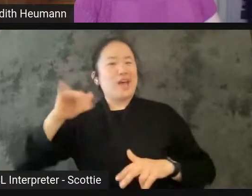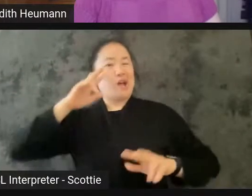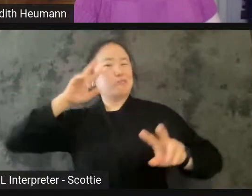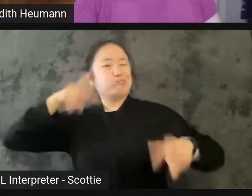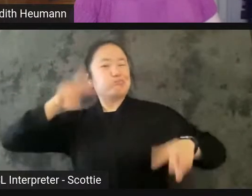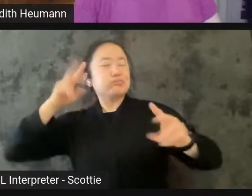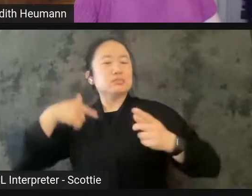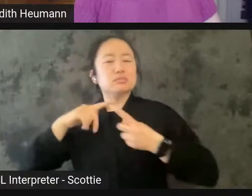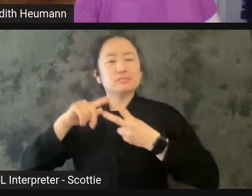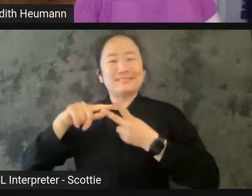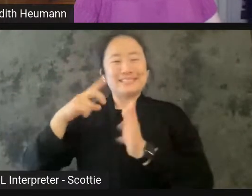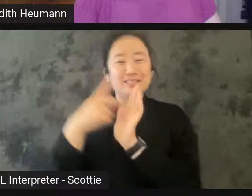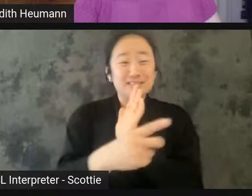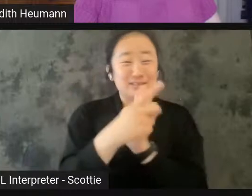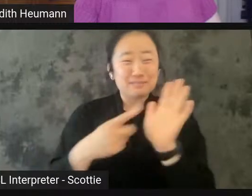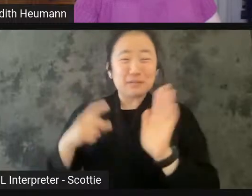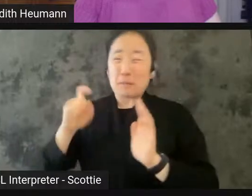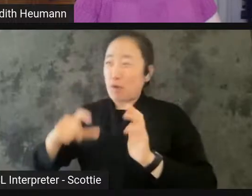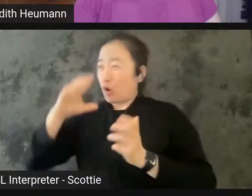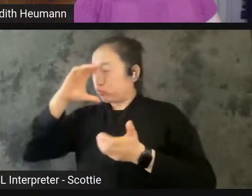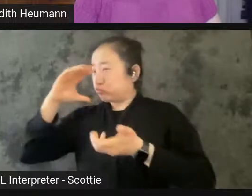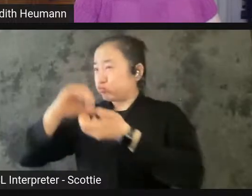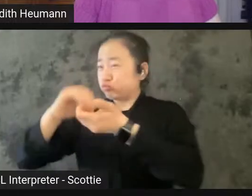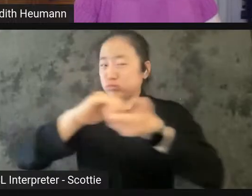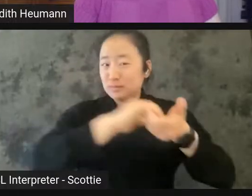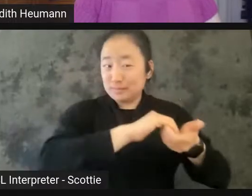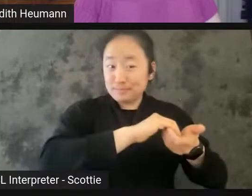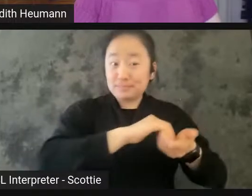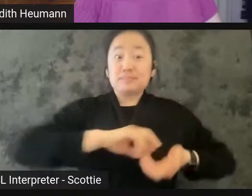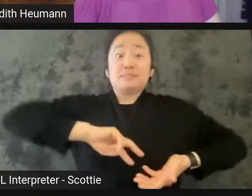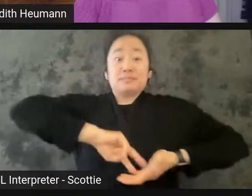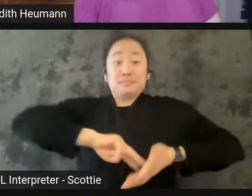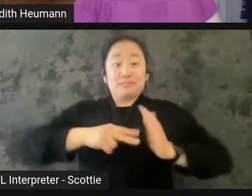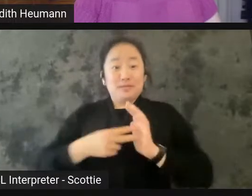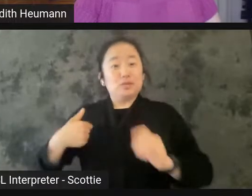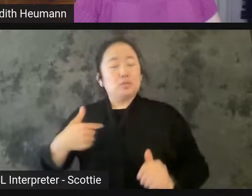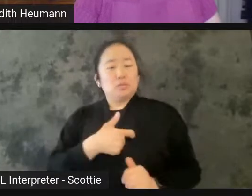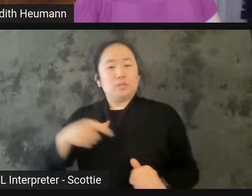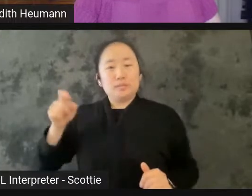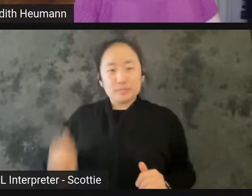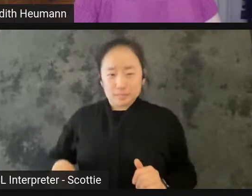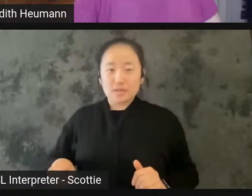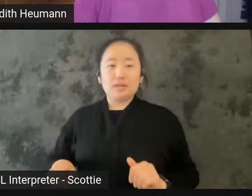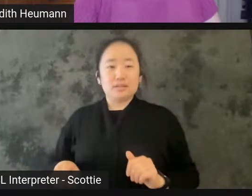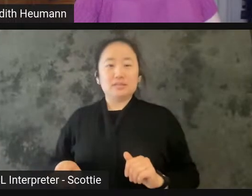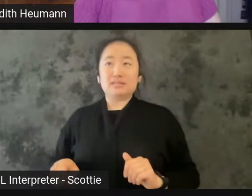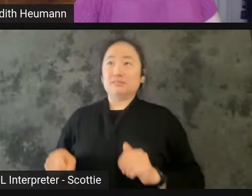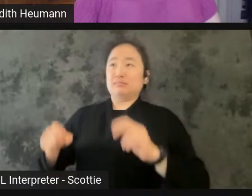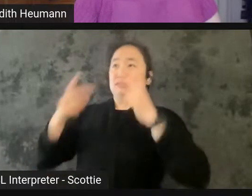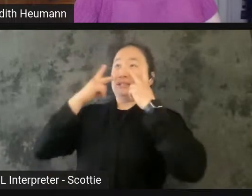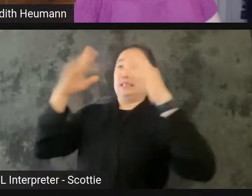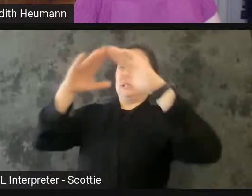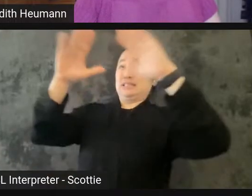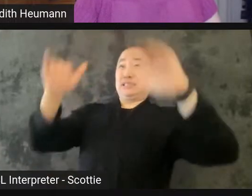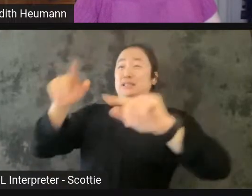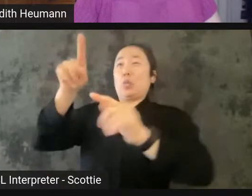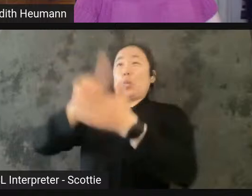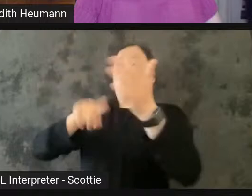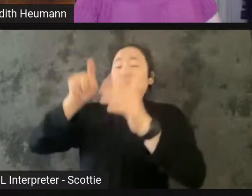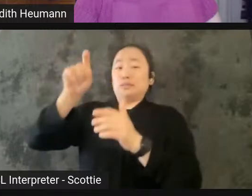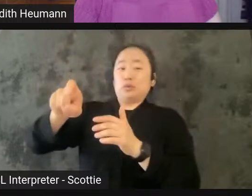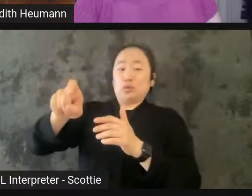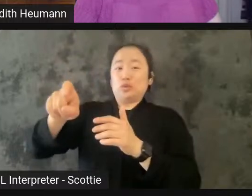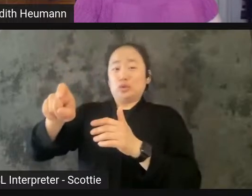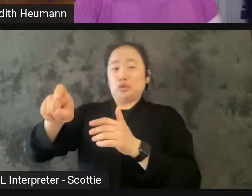ultimately means the need to change systems that have not been appropriately doing their jobs, such as in the